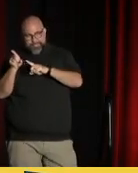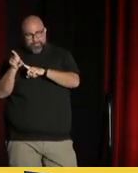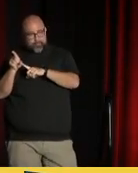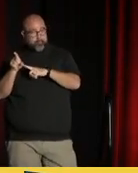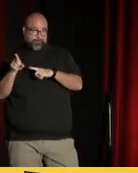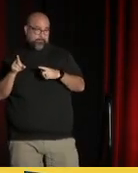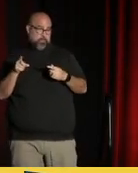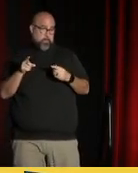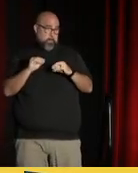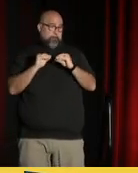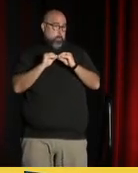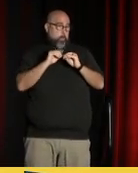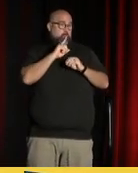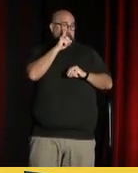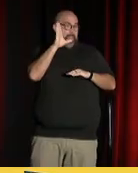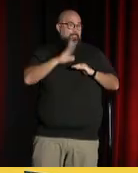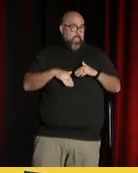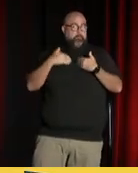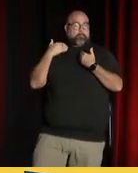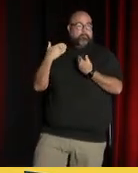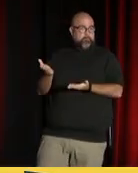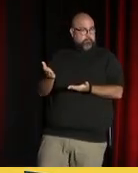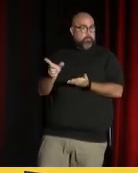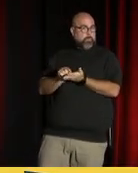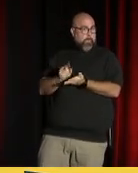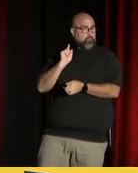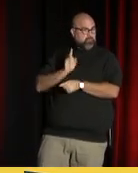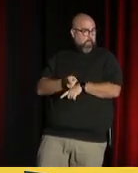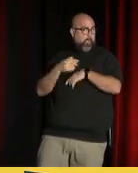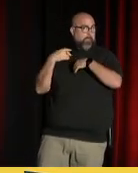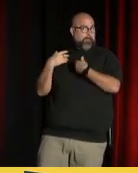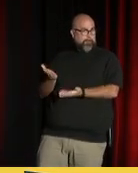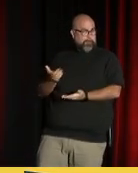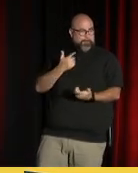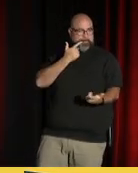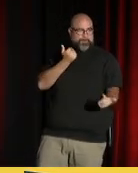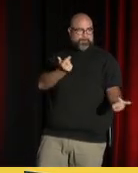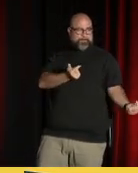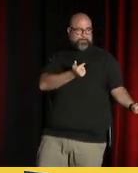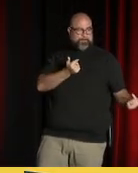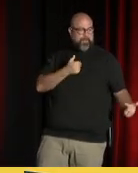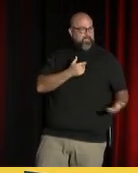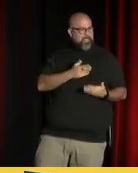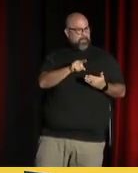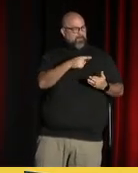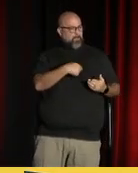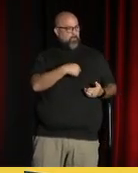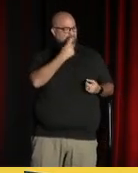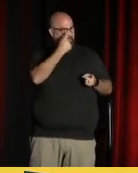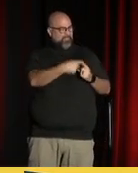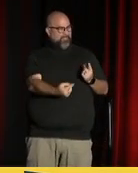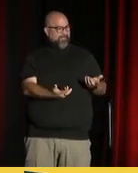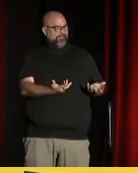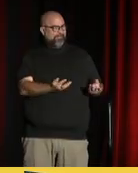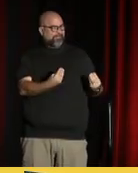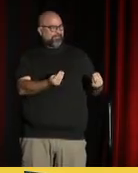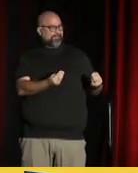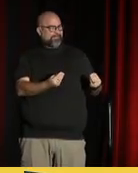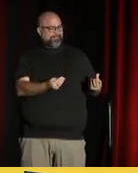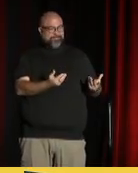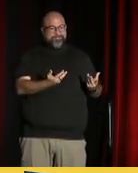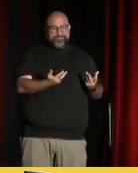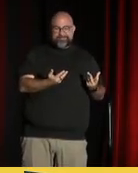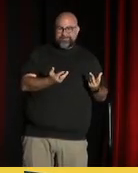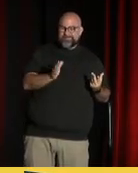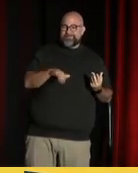more real than the Orlando Sentinel. All right? I want some of you are debating that on me here just a little bit. All